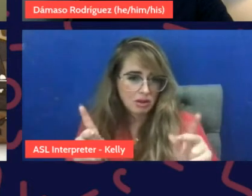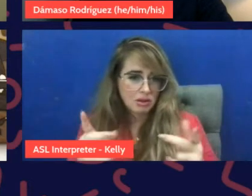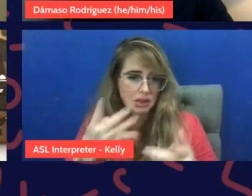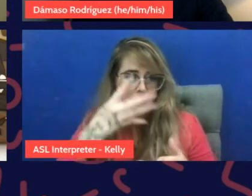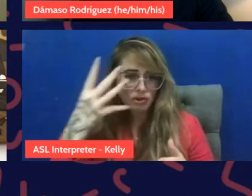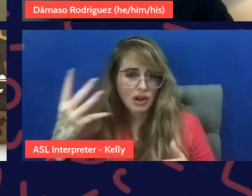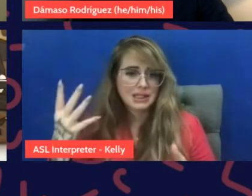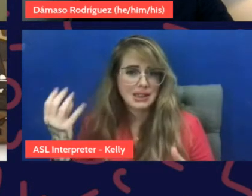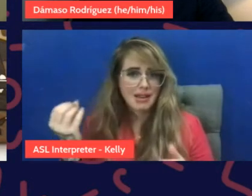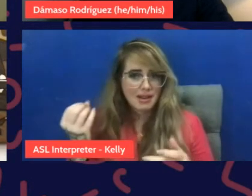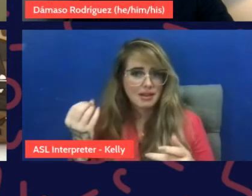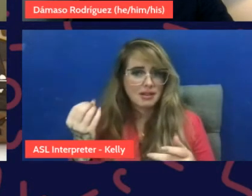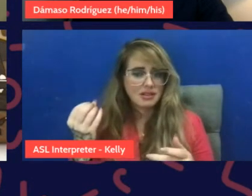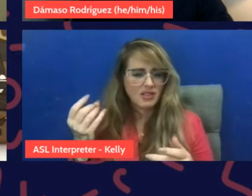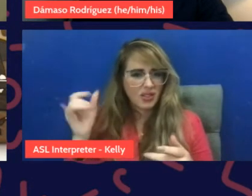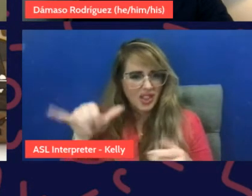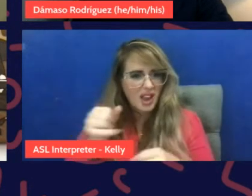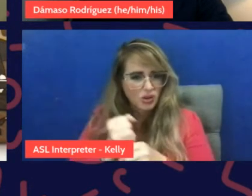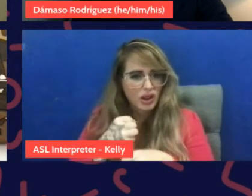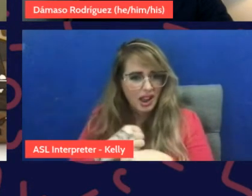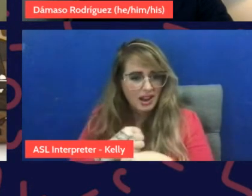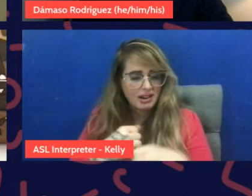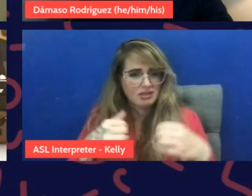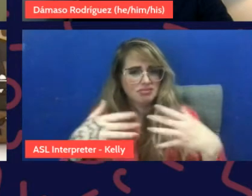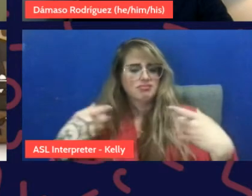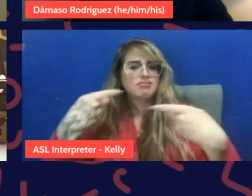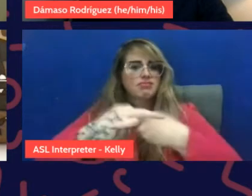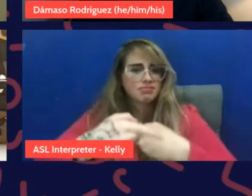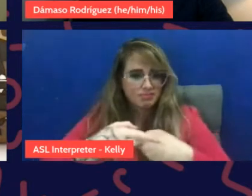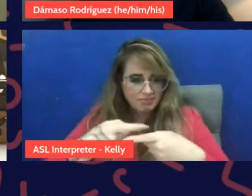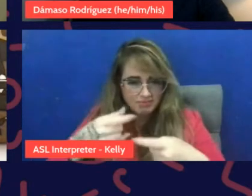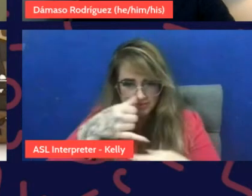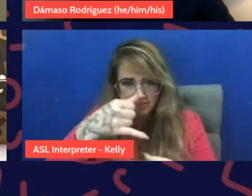immigrants. And that created a conundrum of,